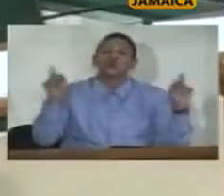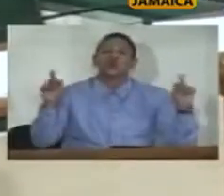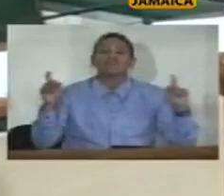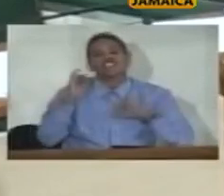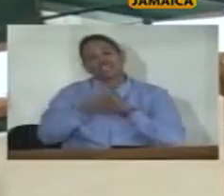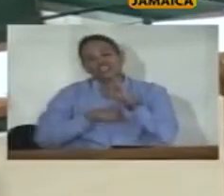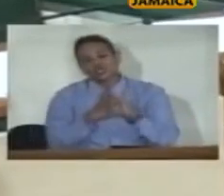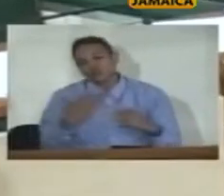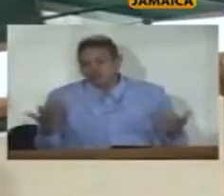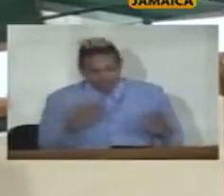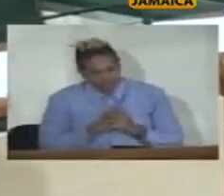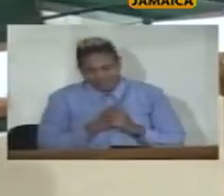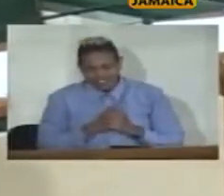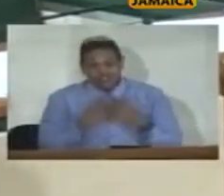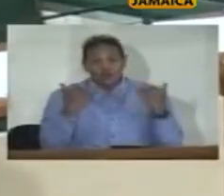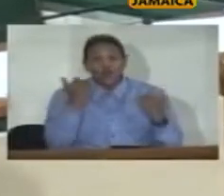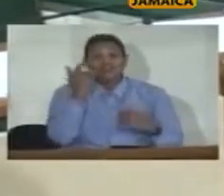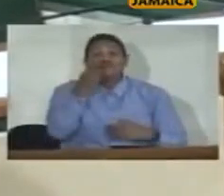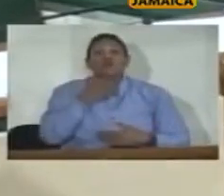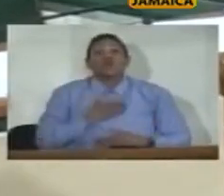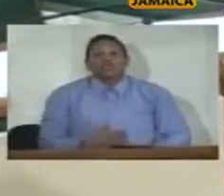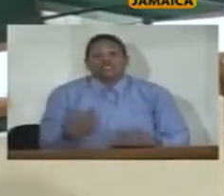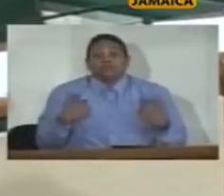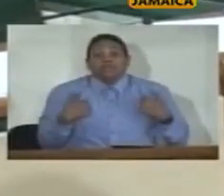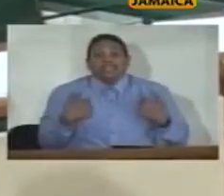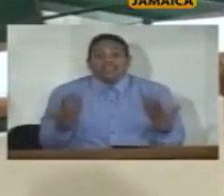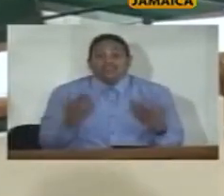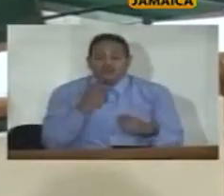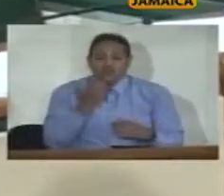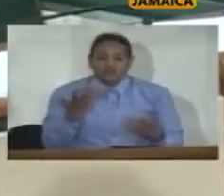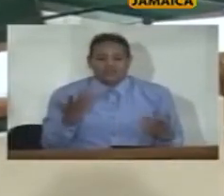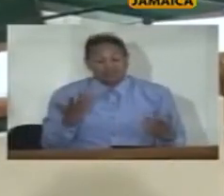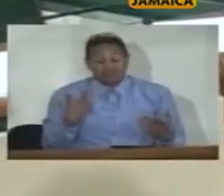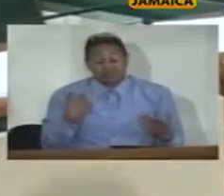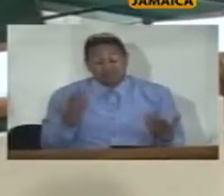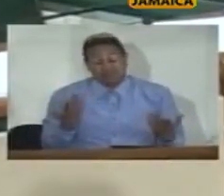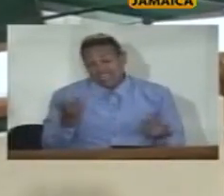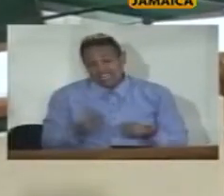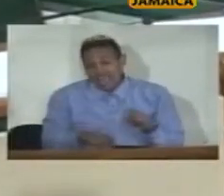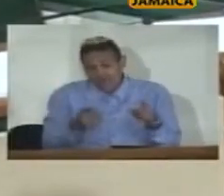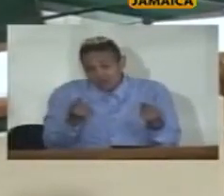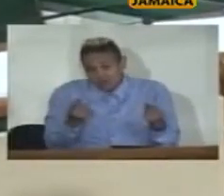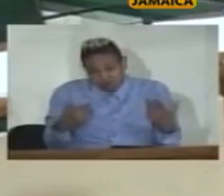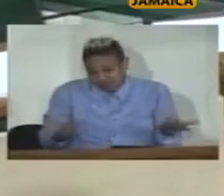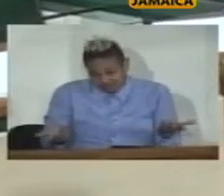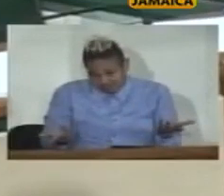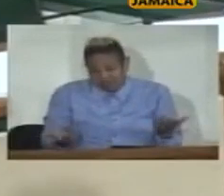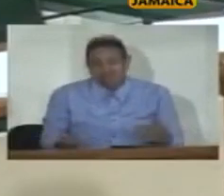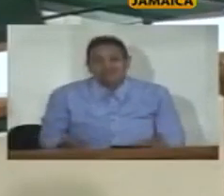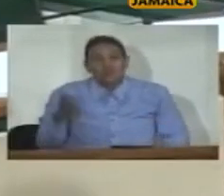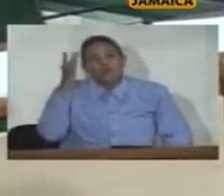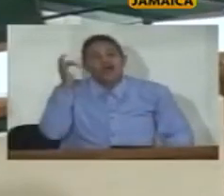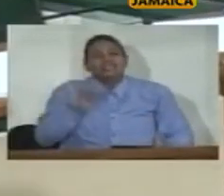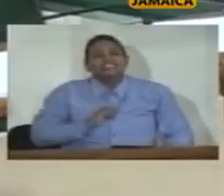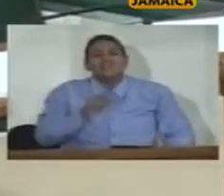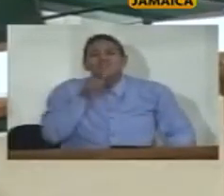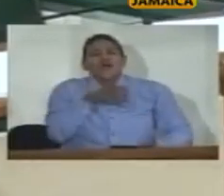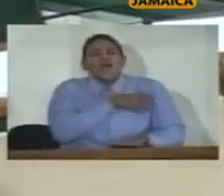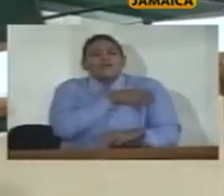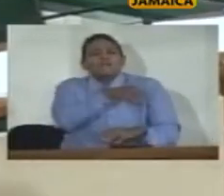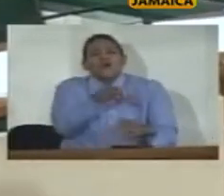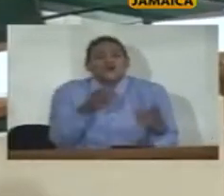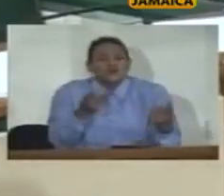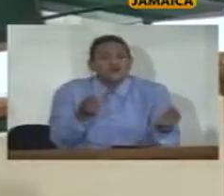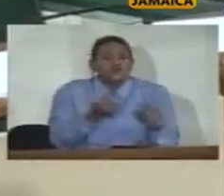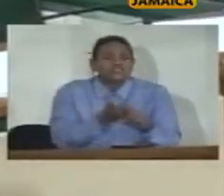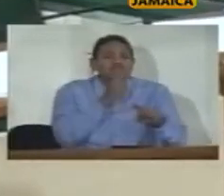institution. Now, if you wish me to even, which I could not do anyway, because I'm not empowered so to do, it